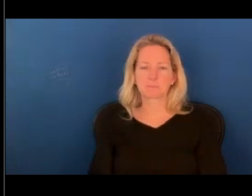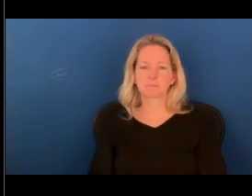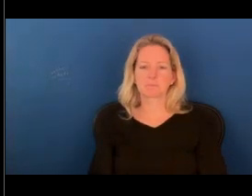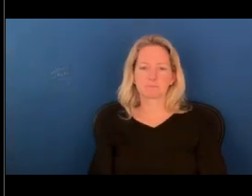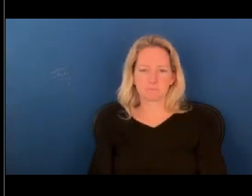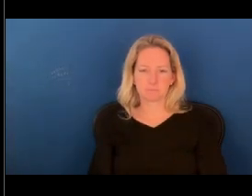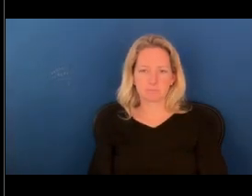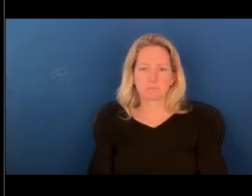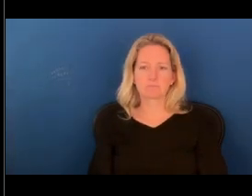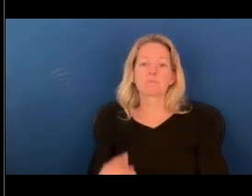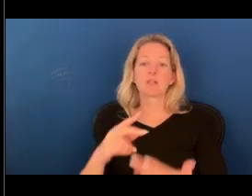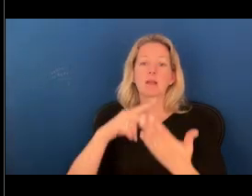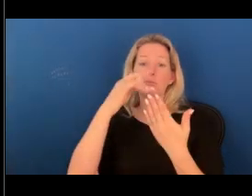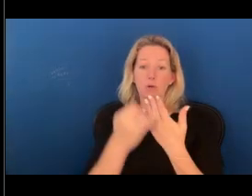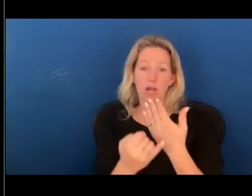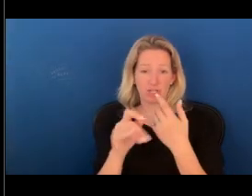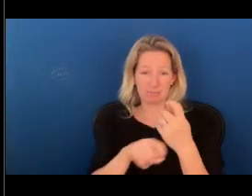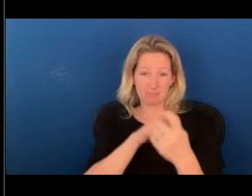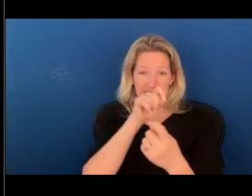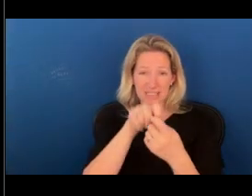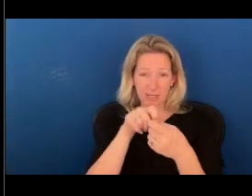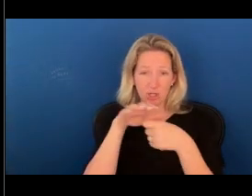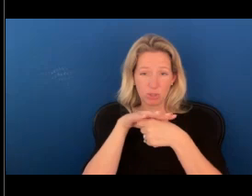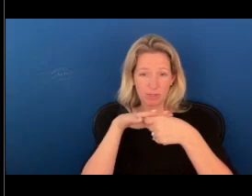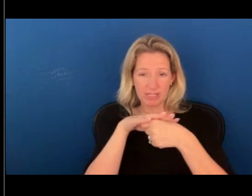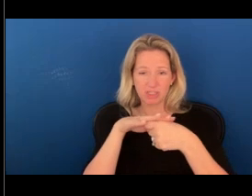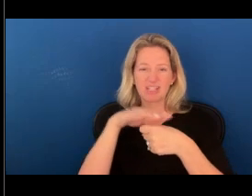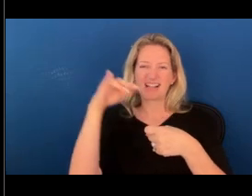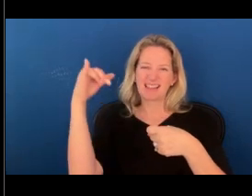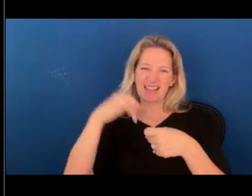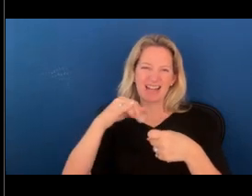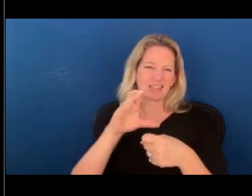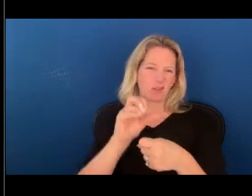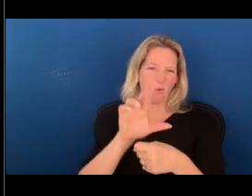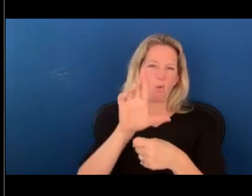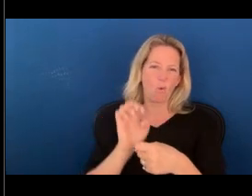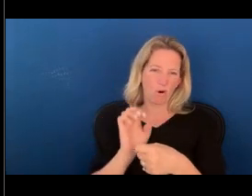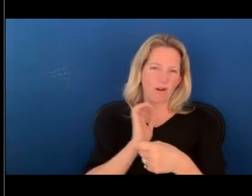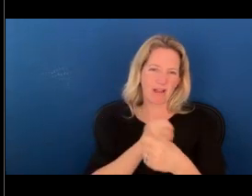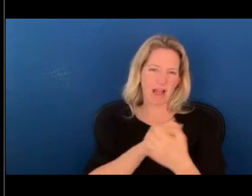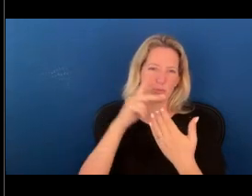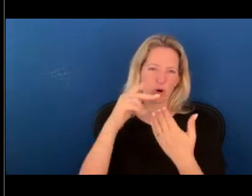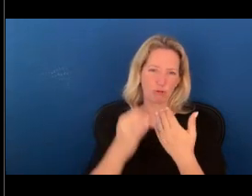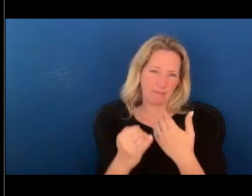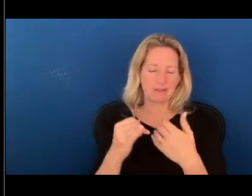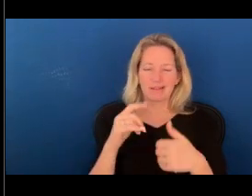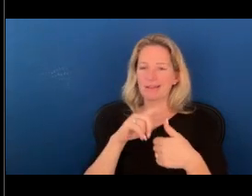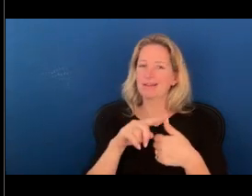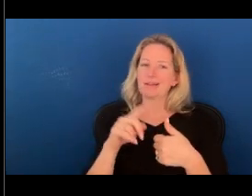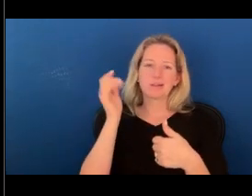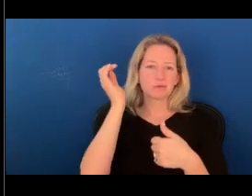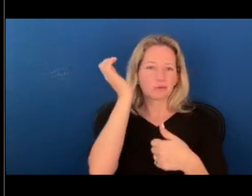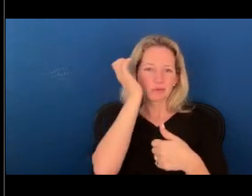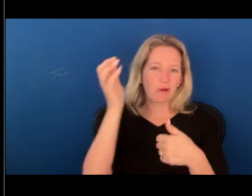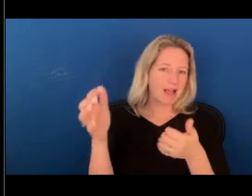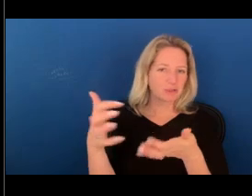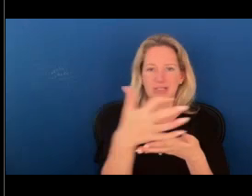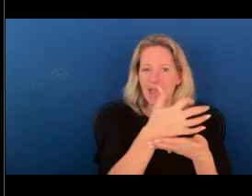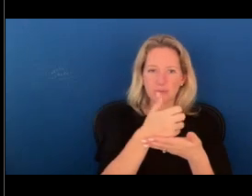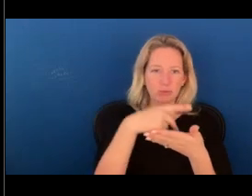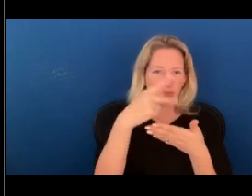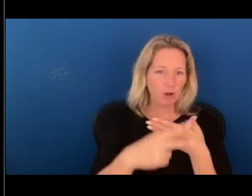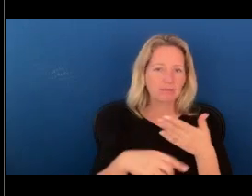All right, so projects in particular locales is really the core of our program. These projects run the gamut from trash capture projects, source reduction projects,